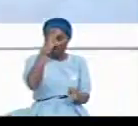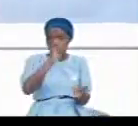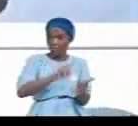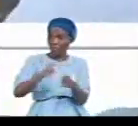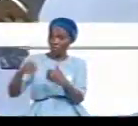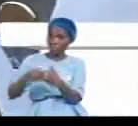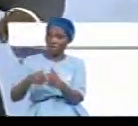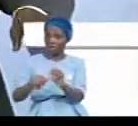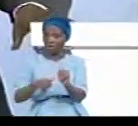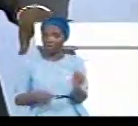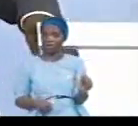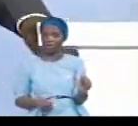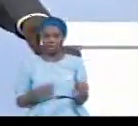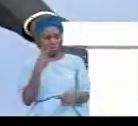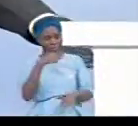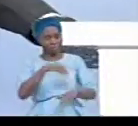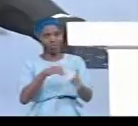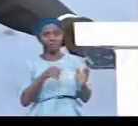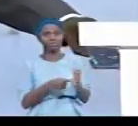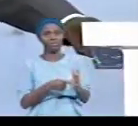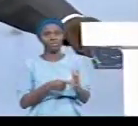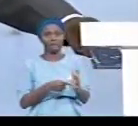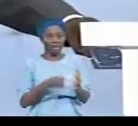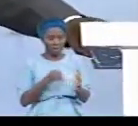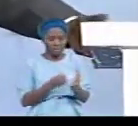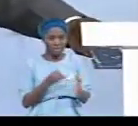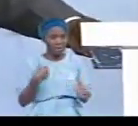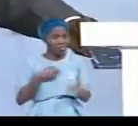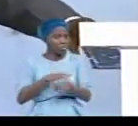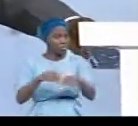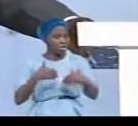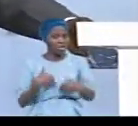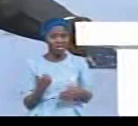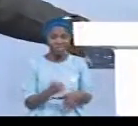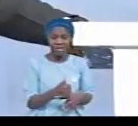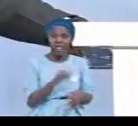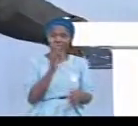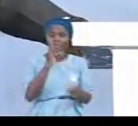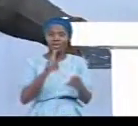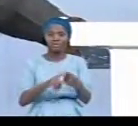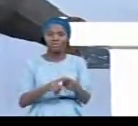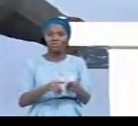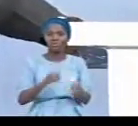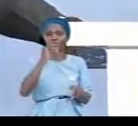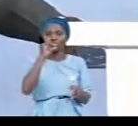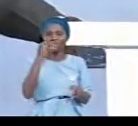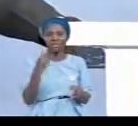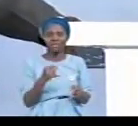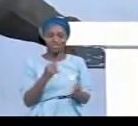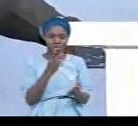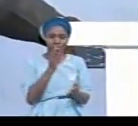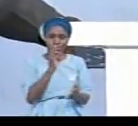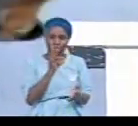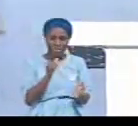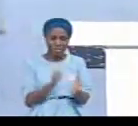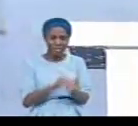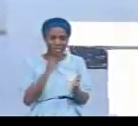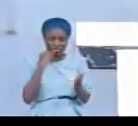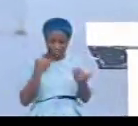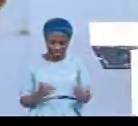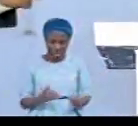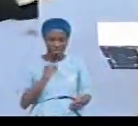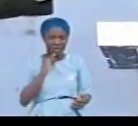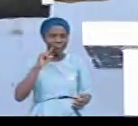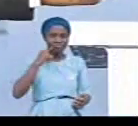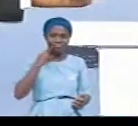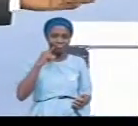it, we don't have any water to drink, and the water we have found now is bitter. This is Mara. What are we going to